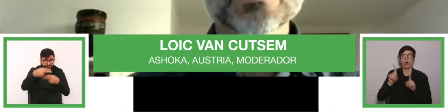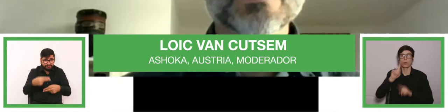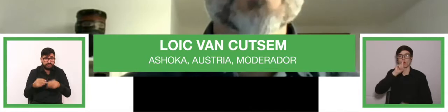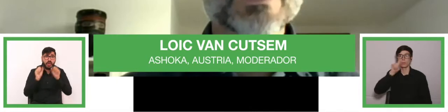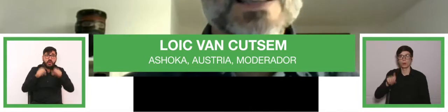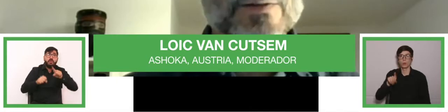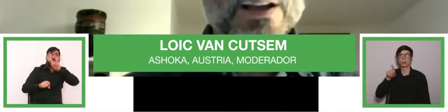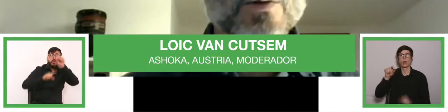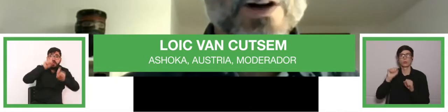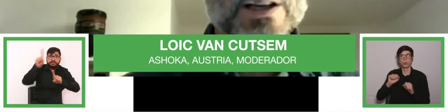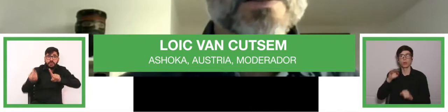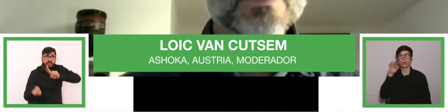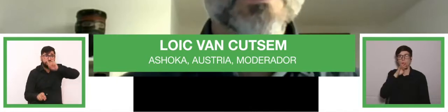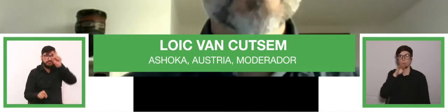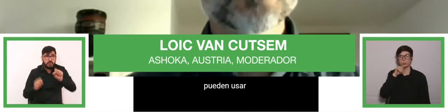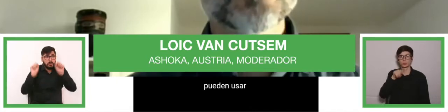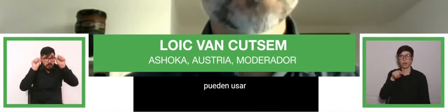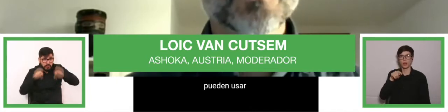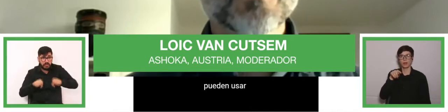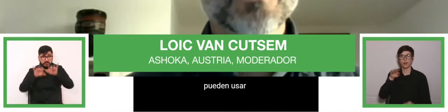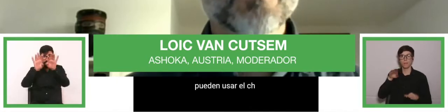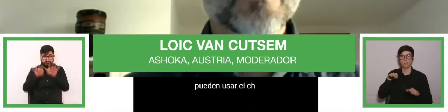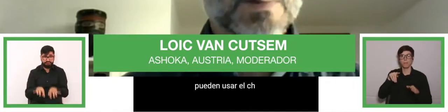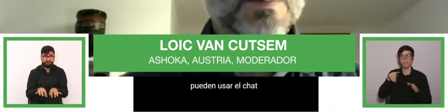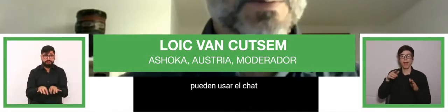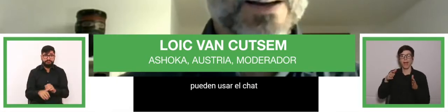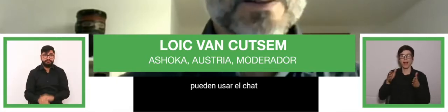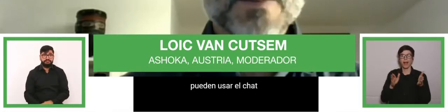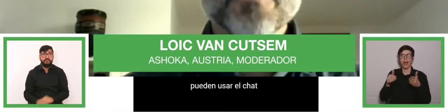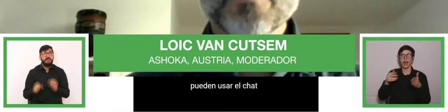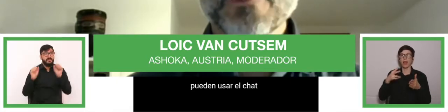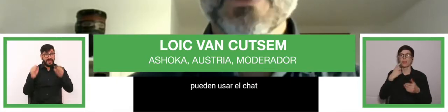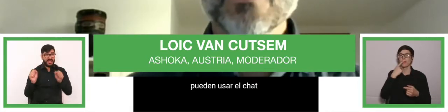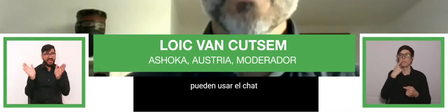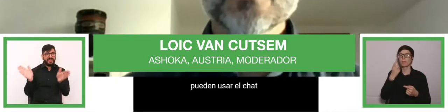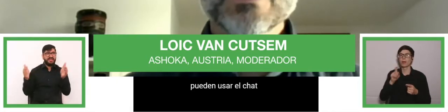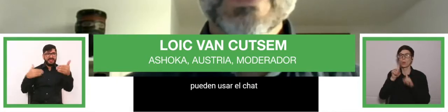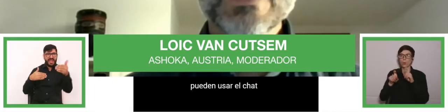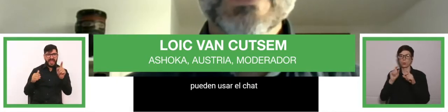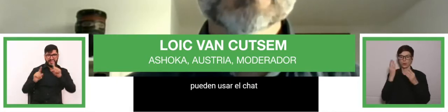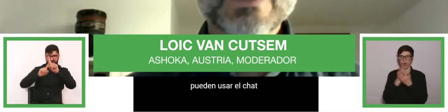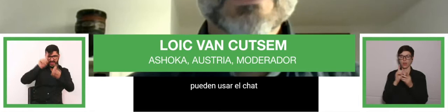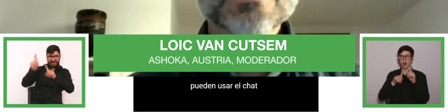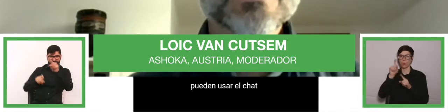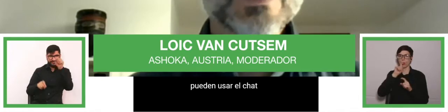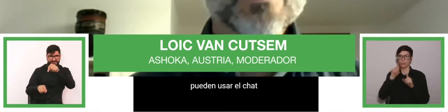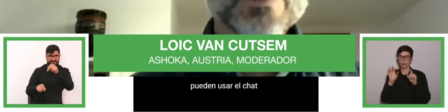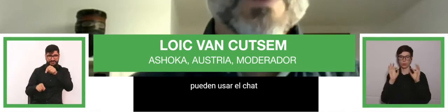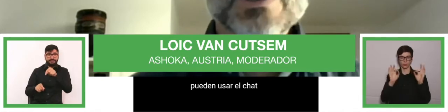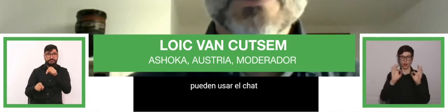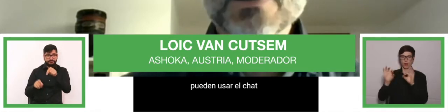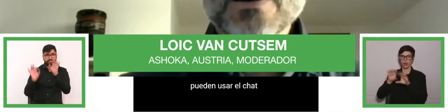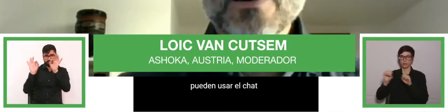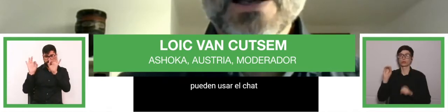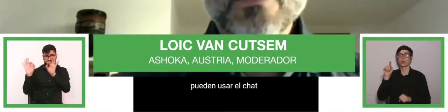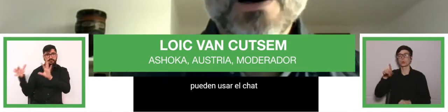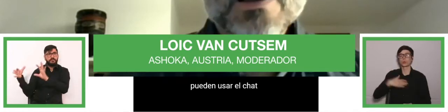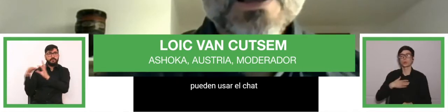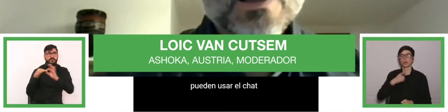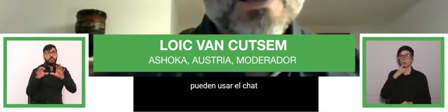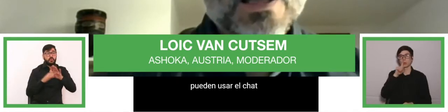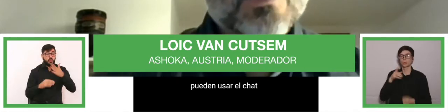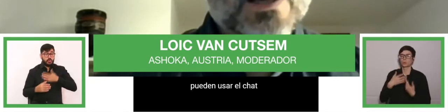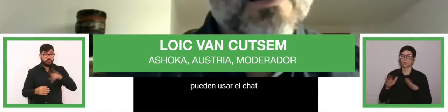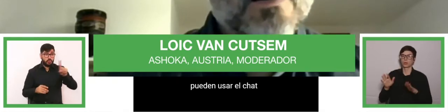to address specific questions to some speakers. And as Carola mentioned earlier